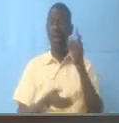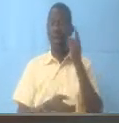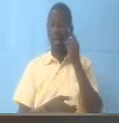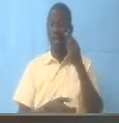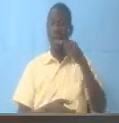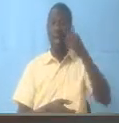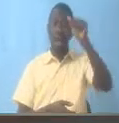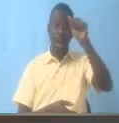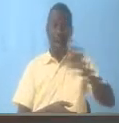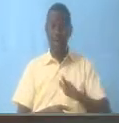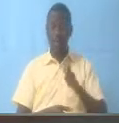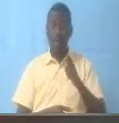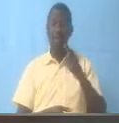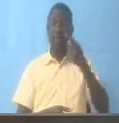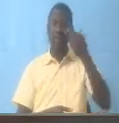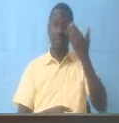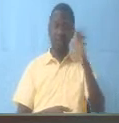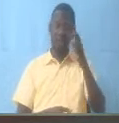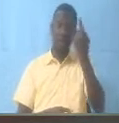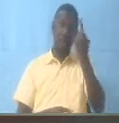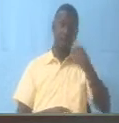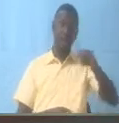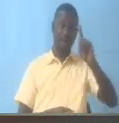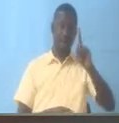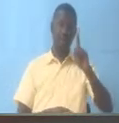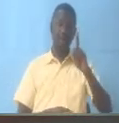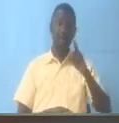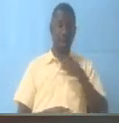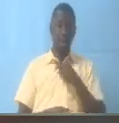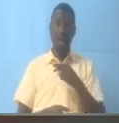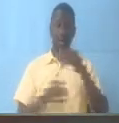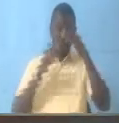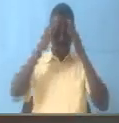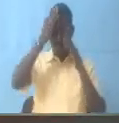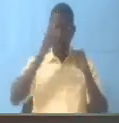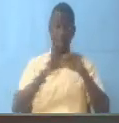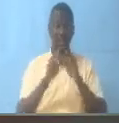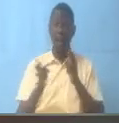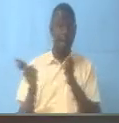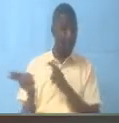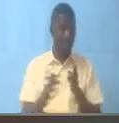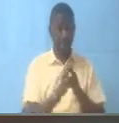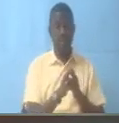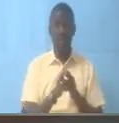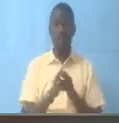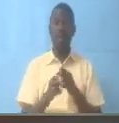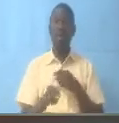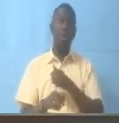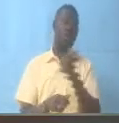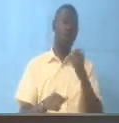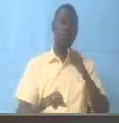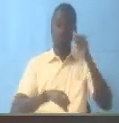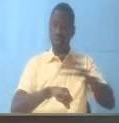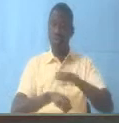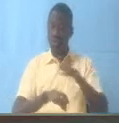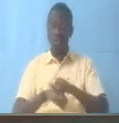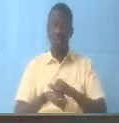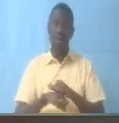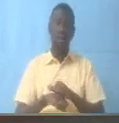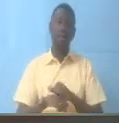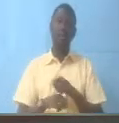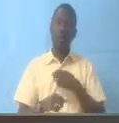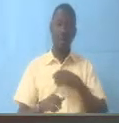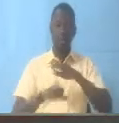they fired live bullets and killed some of those children. Others were tortured unlawfully, detained